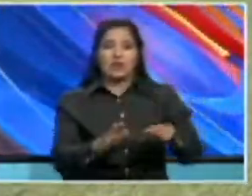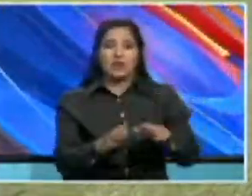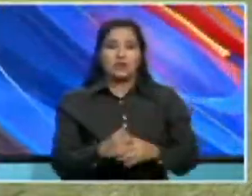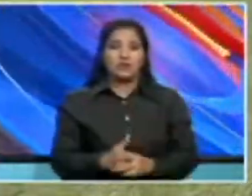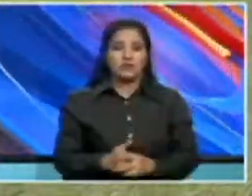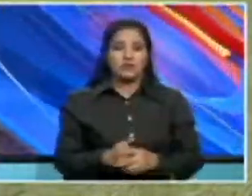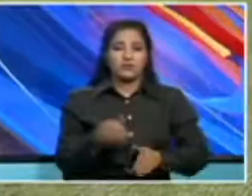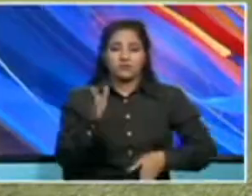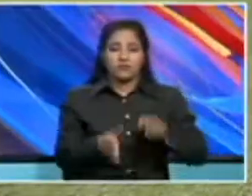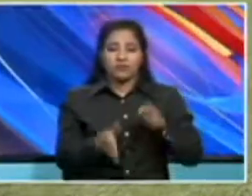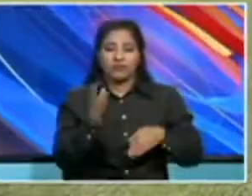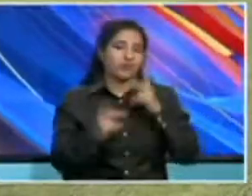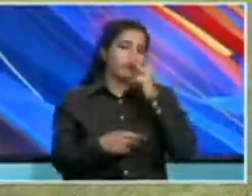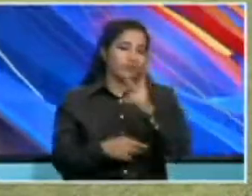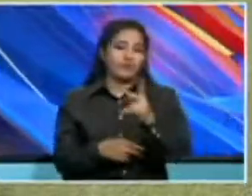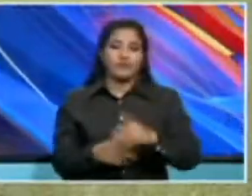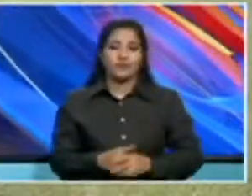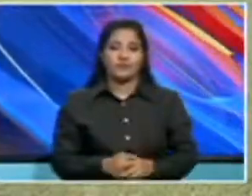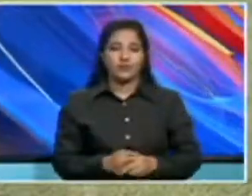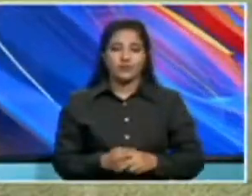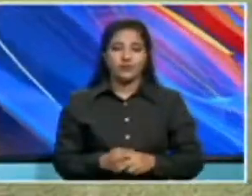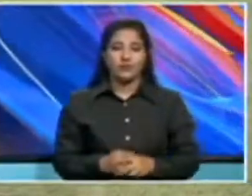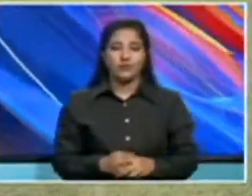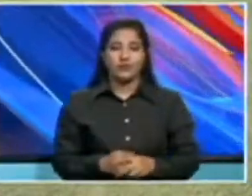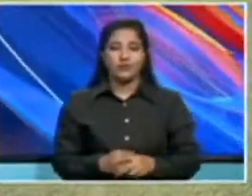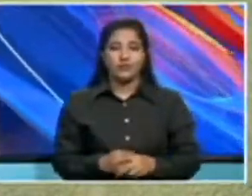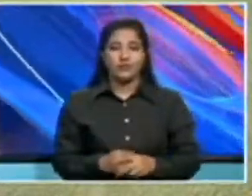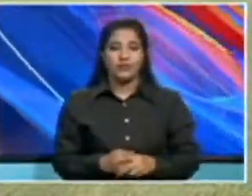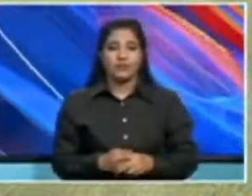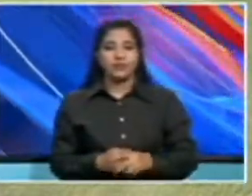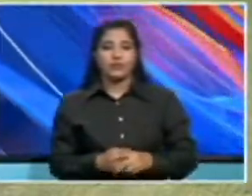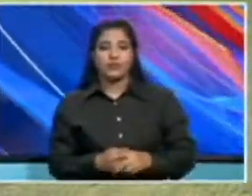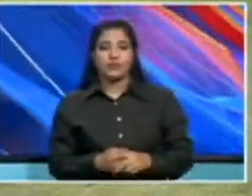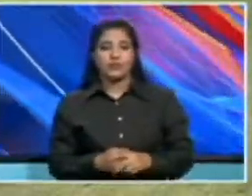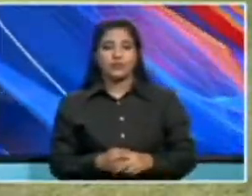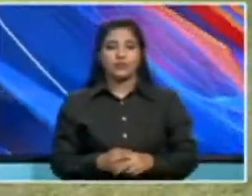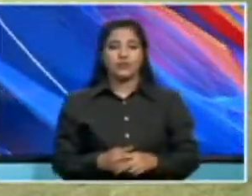of the top stars. But you can never count them